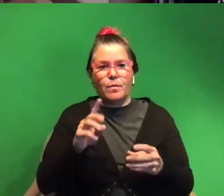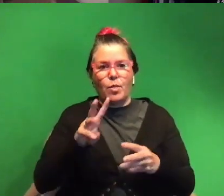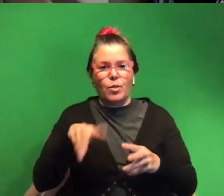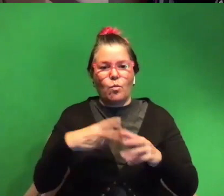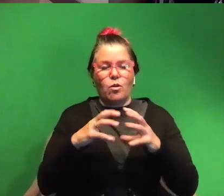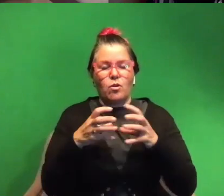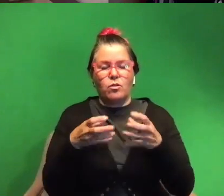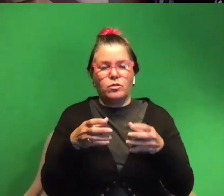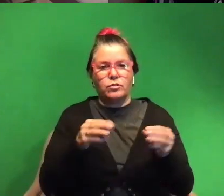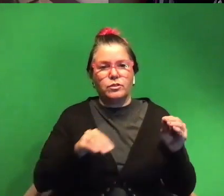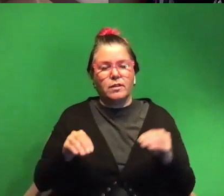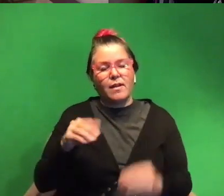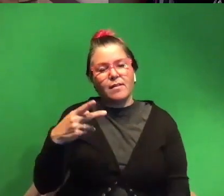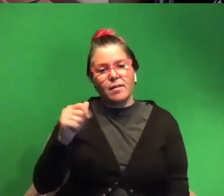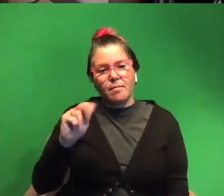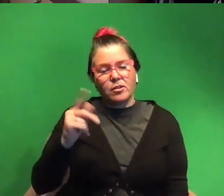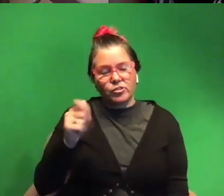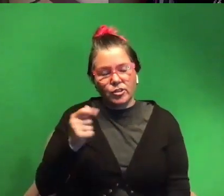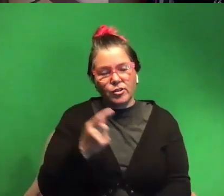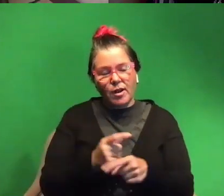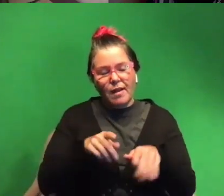you guys heard of Pangea, right? You know that